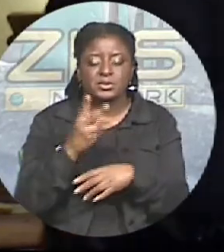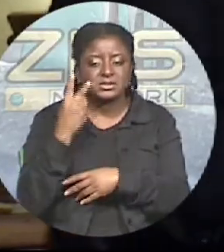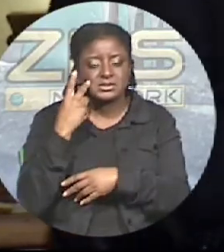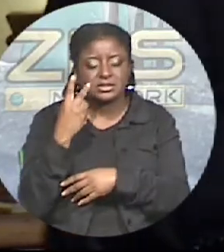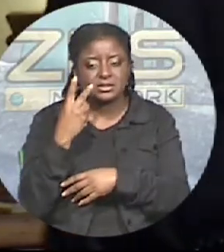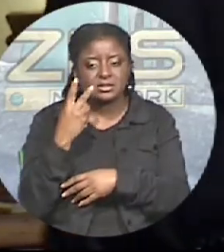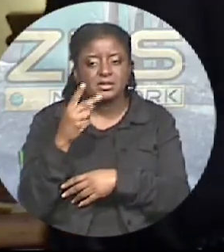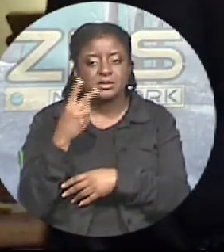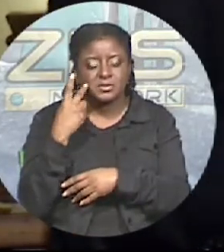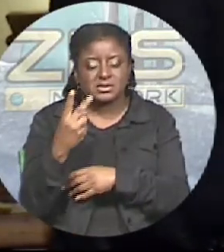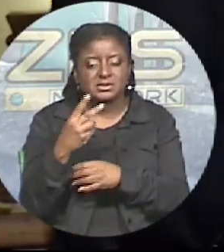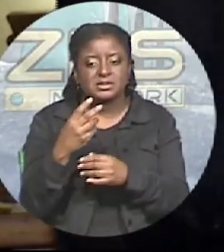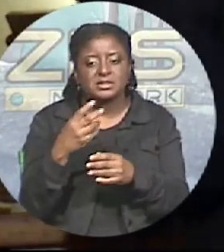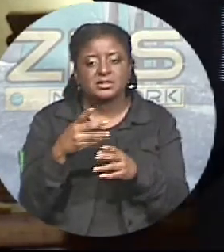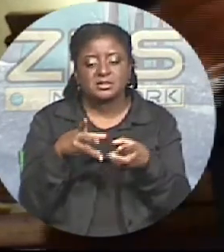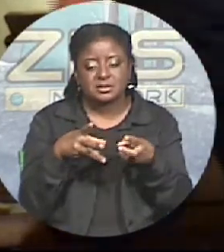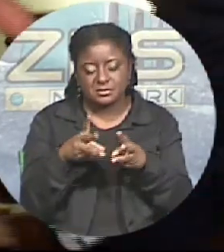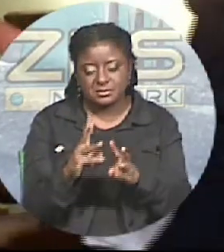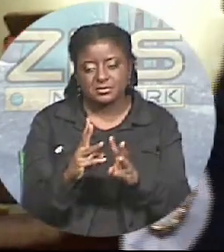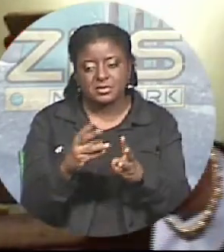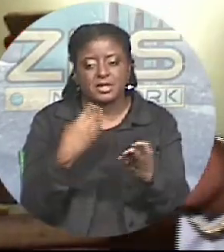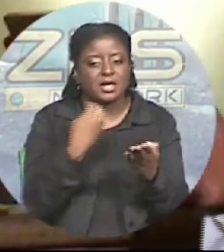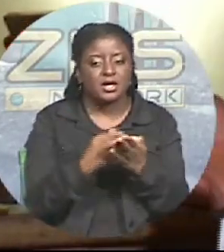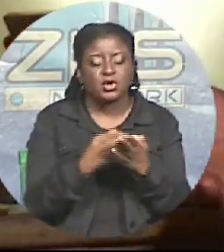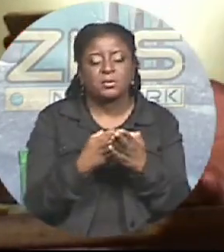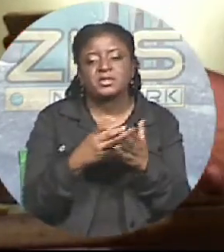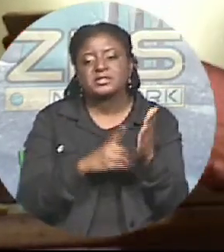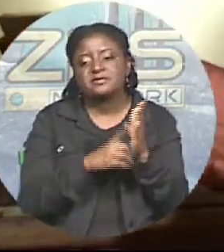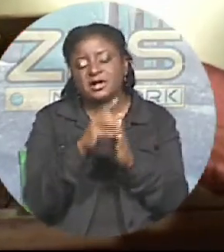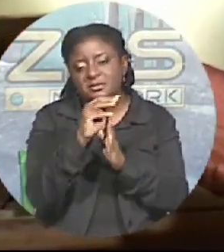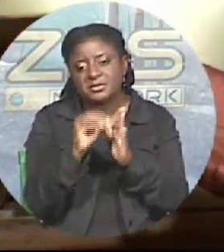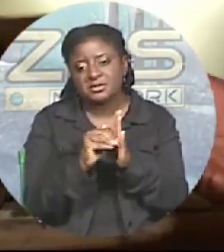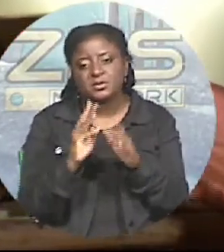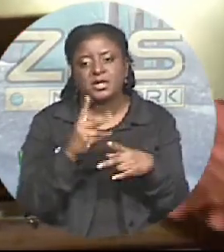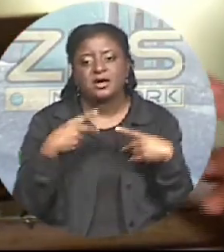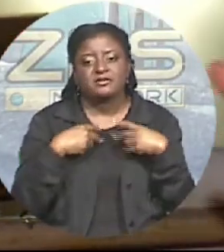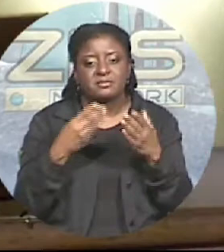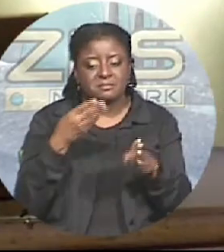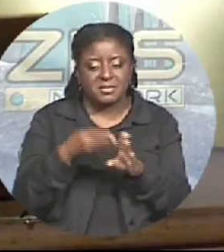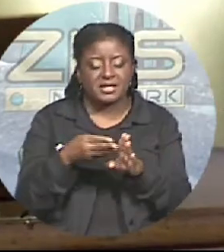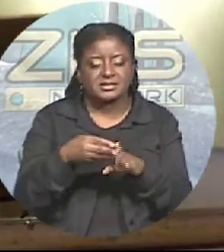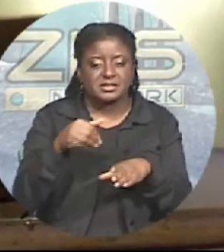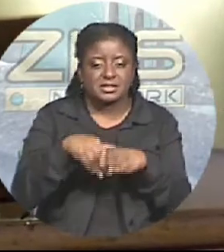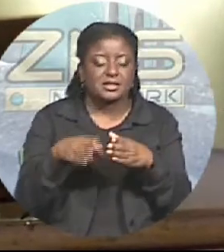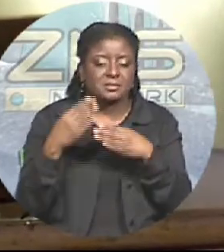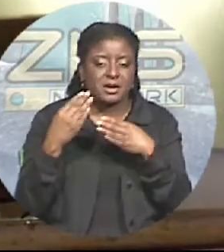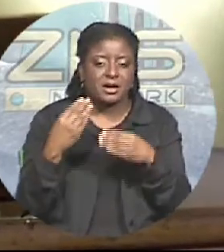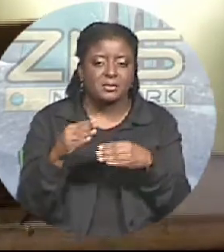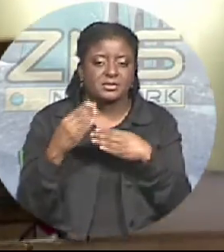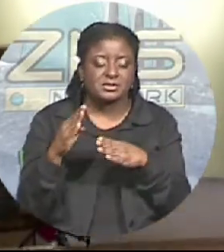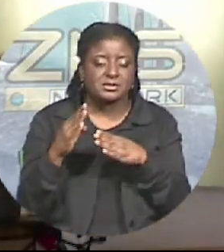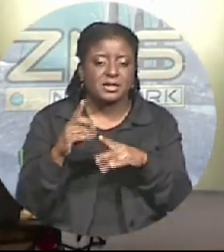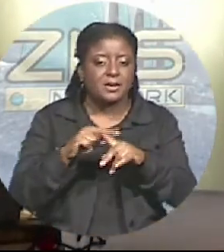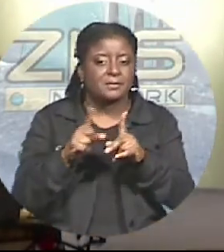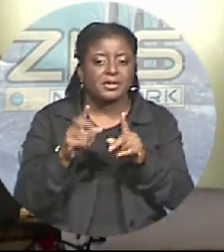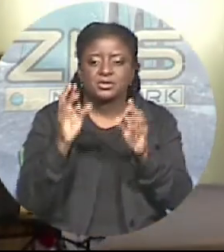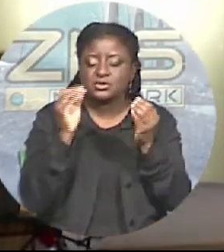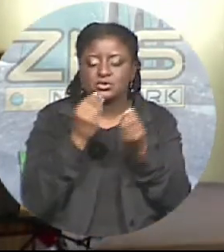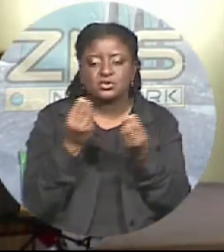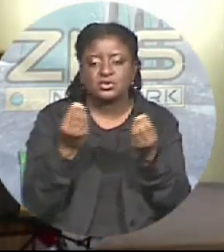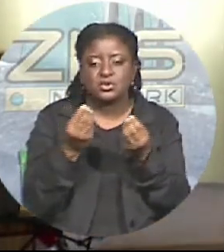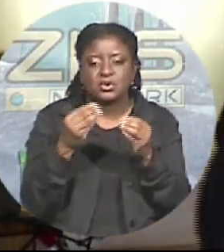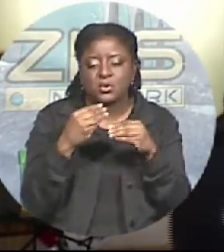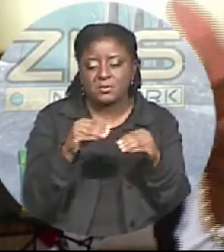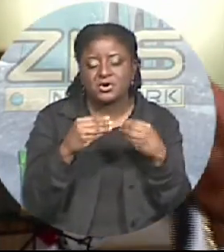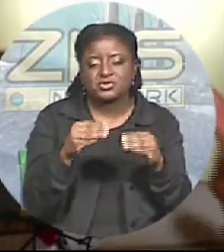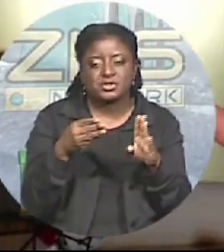of economic development. We have banks in the Bahamas, but we have no merchant bank. If you go to Jamaica,